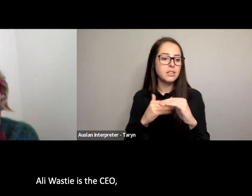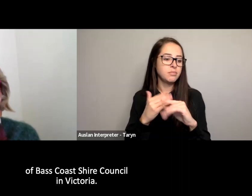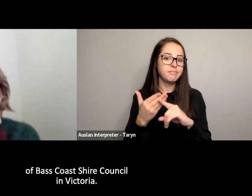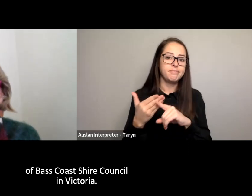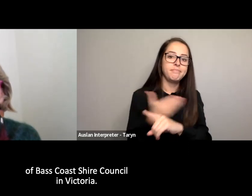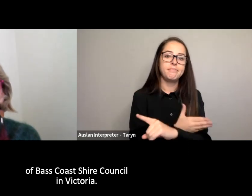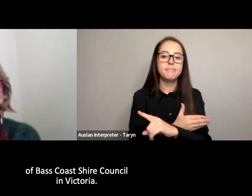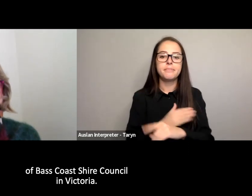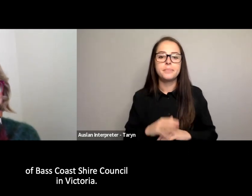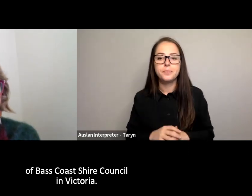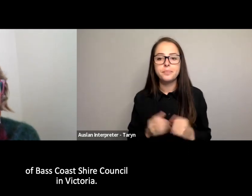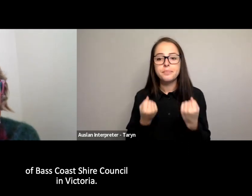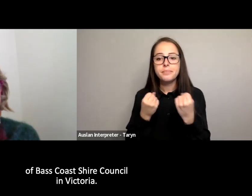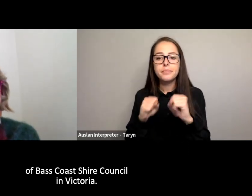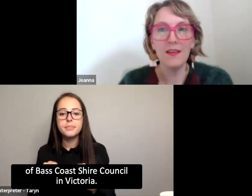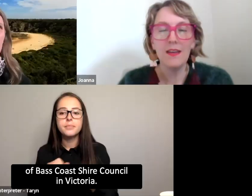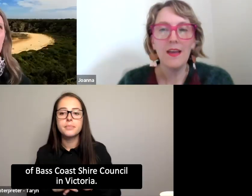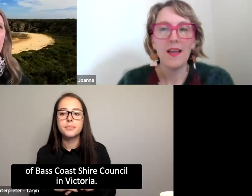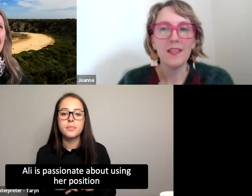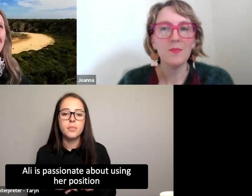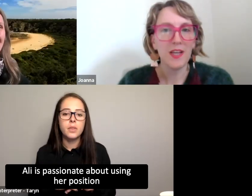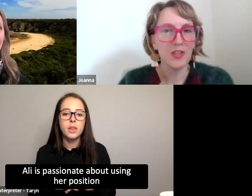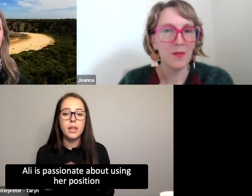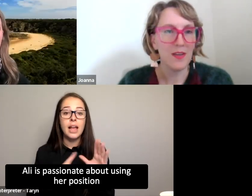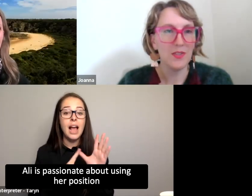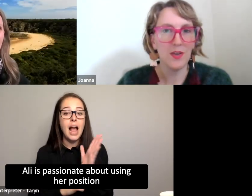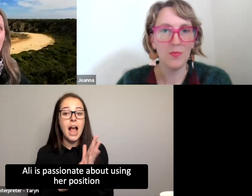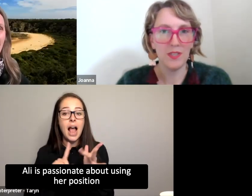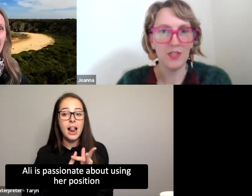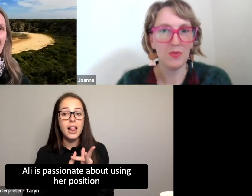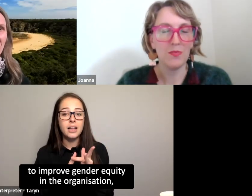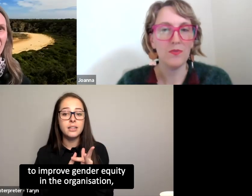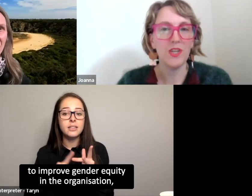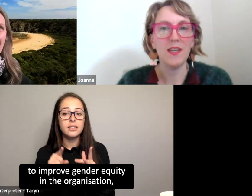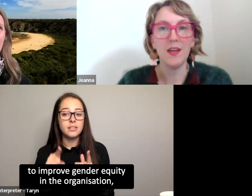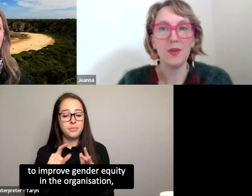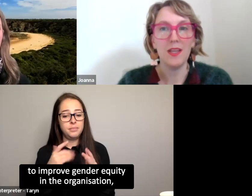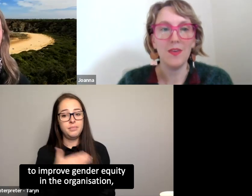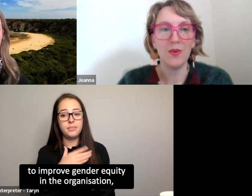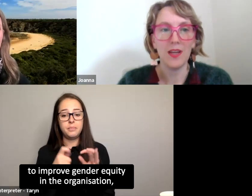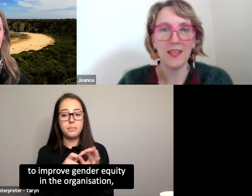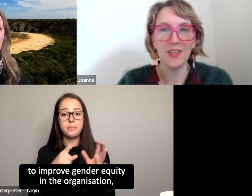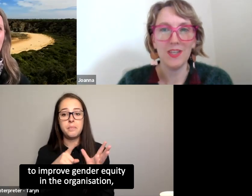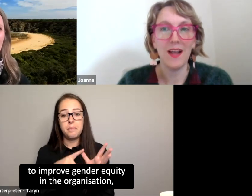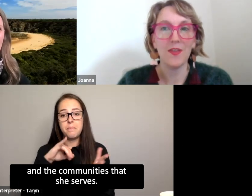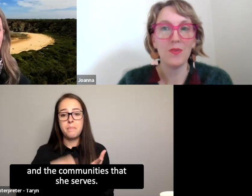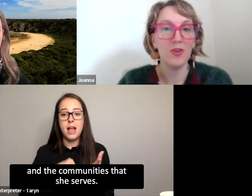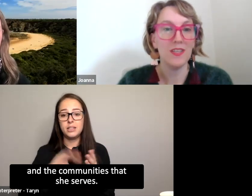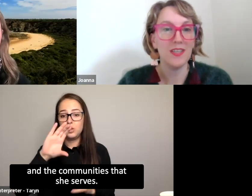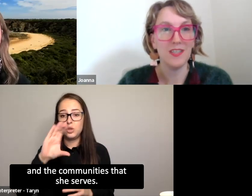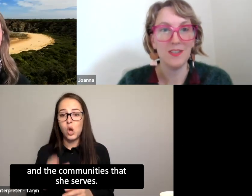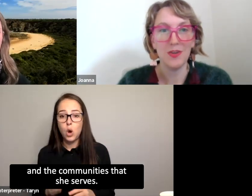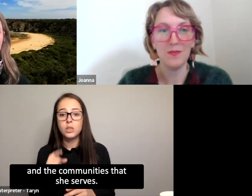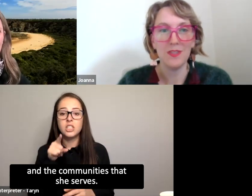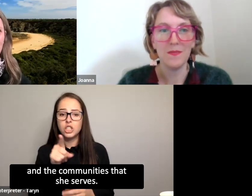CEO of Bass Coast Shire Council in Victoria. Allie is passionate about using her position to improve gender equity in the organisation and the